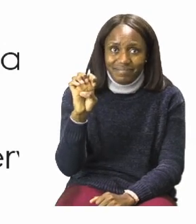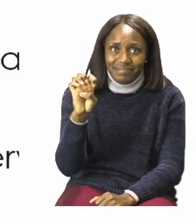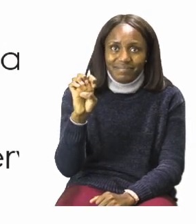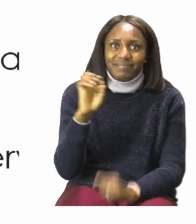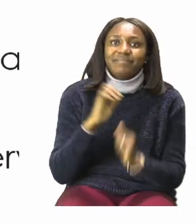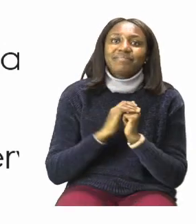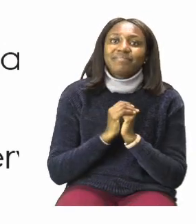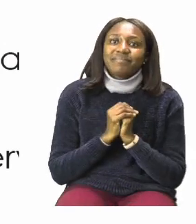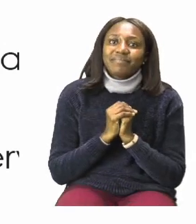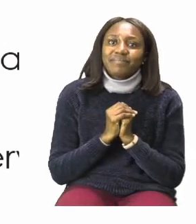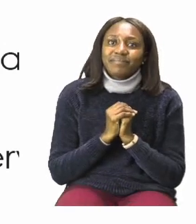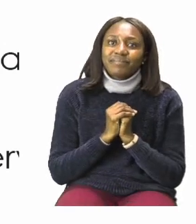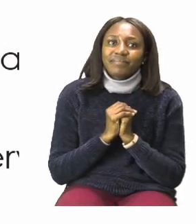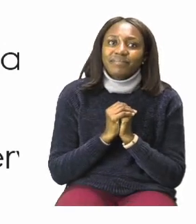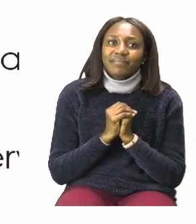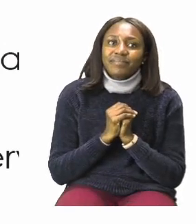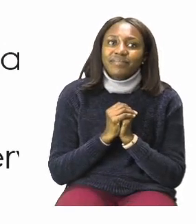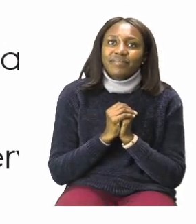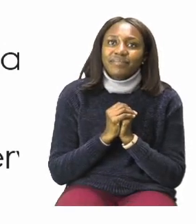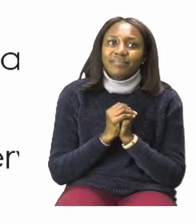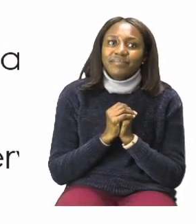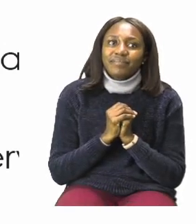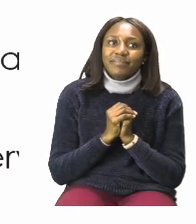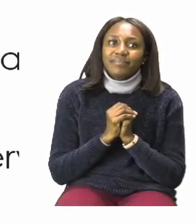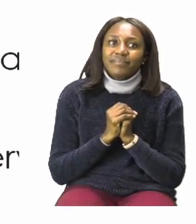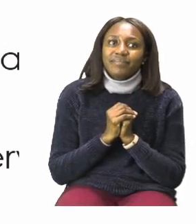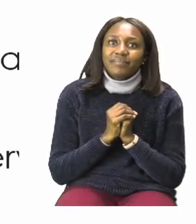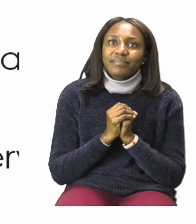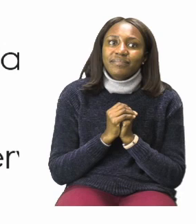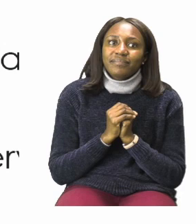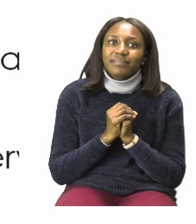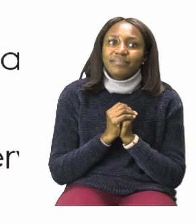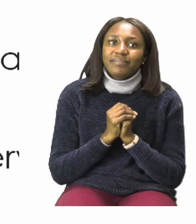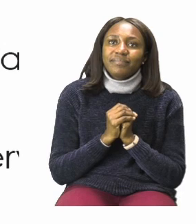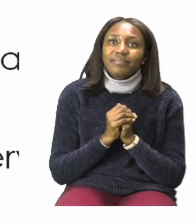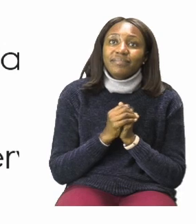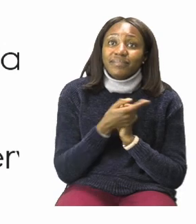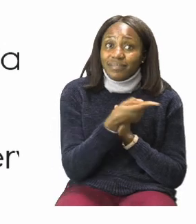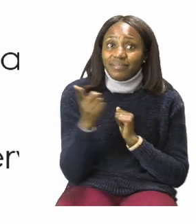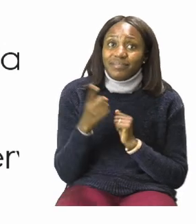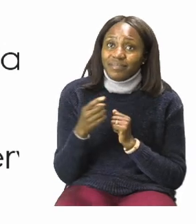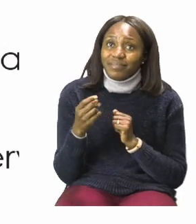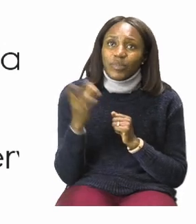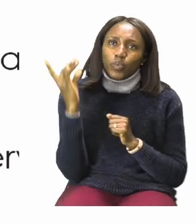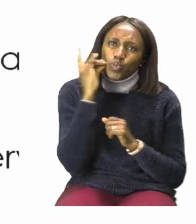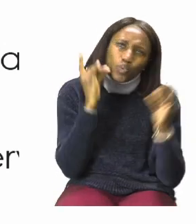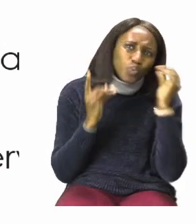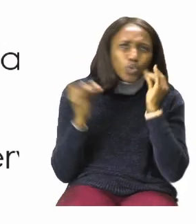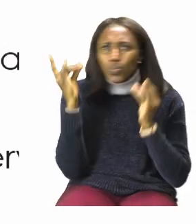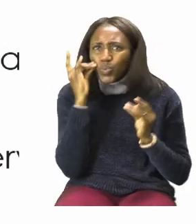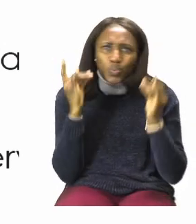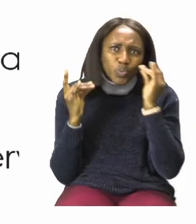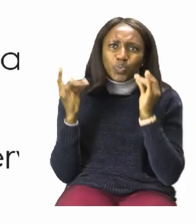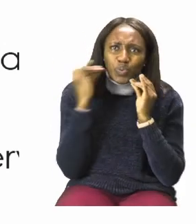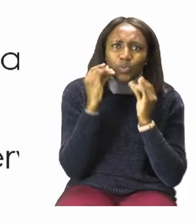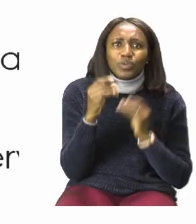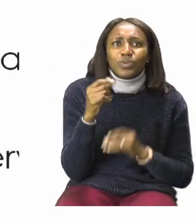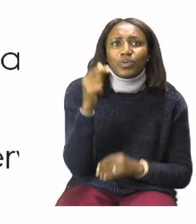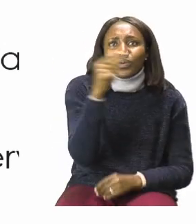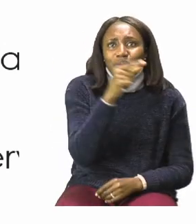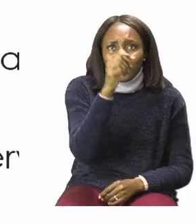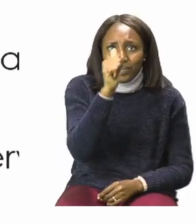just like what we did on the board. Now our sentence says, they gave me a lot of